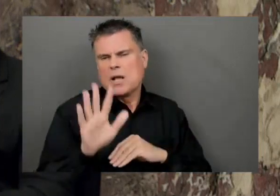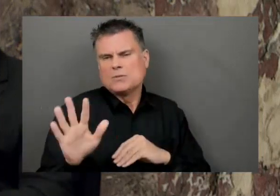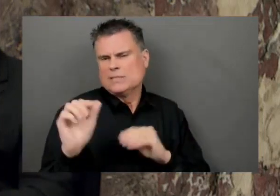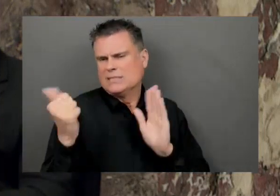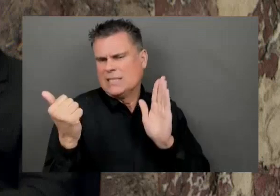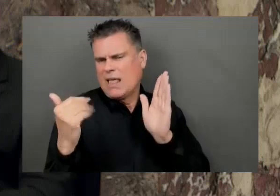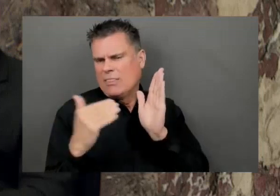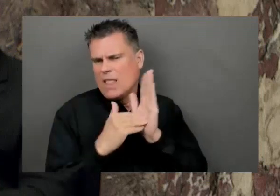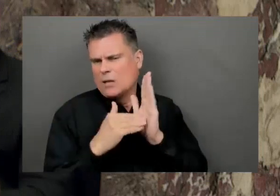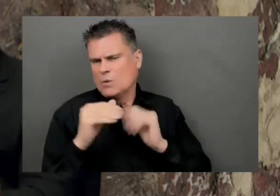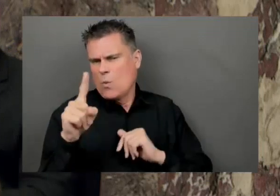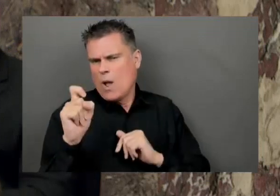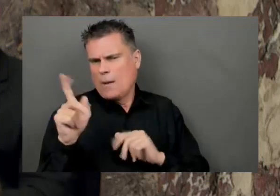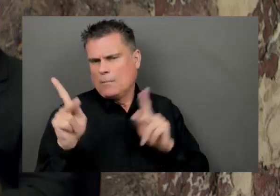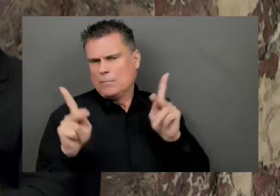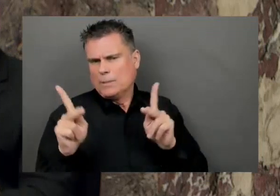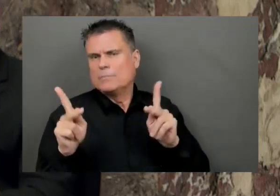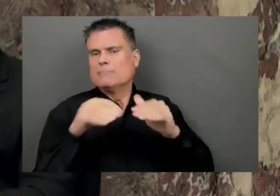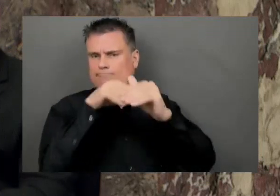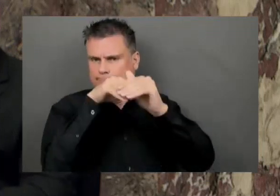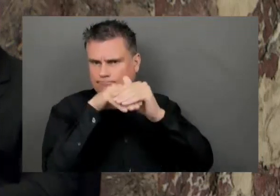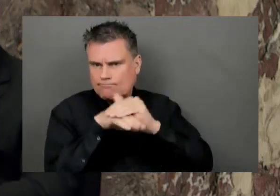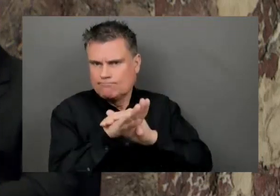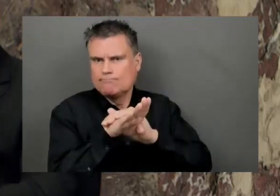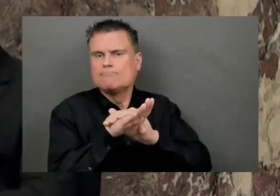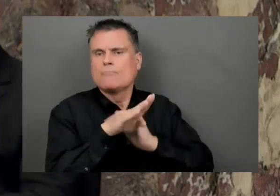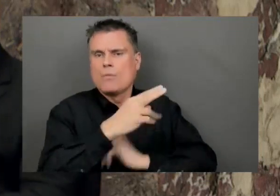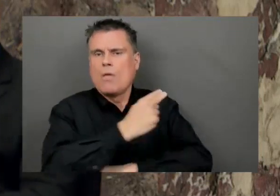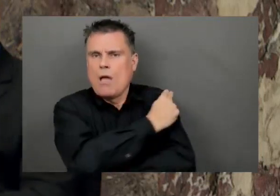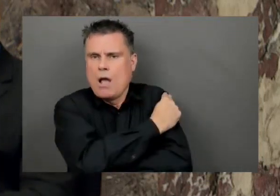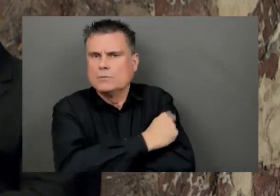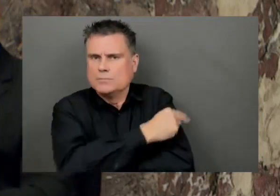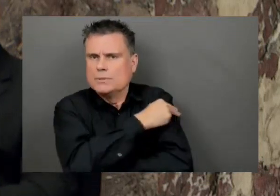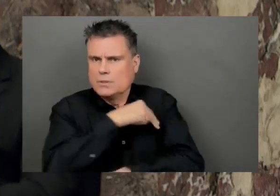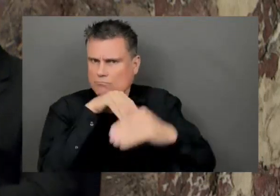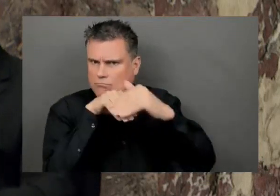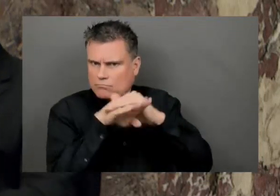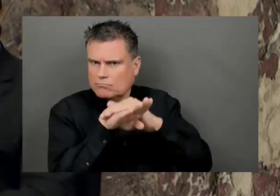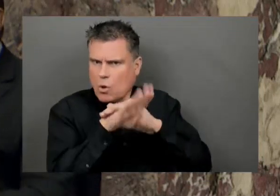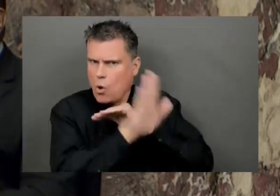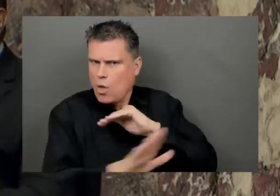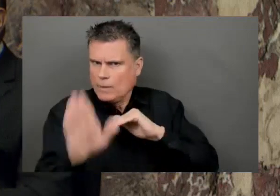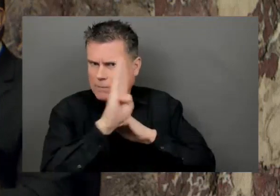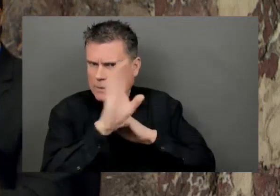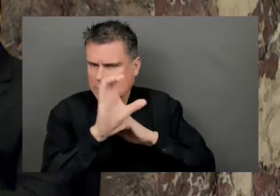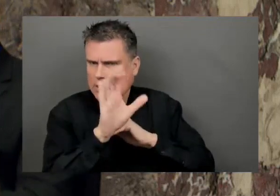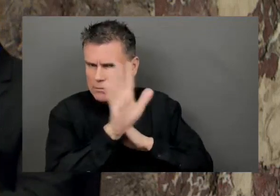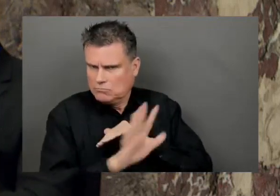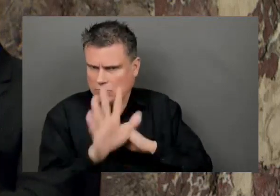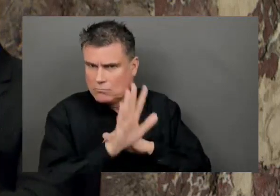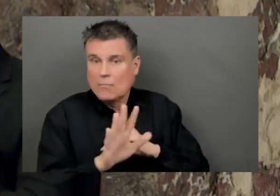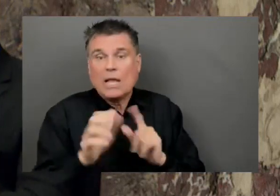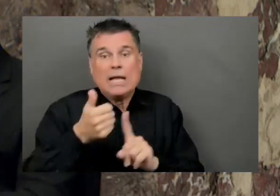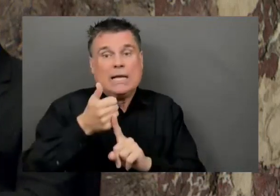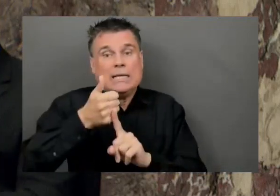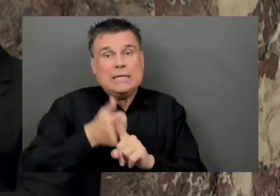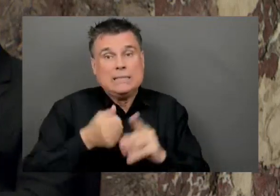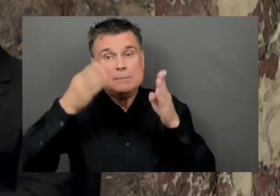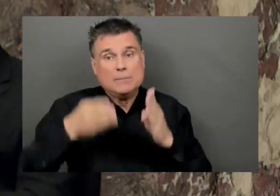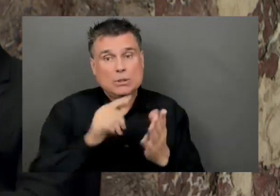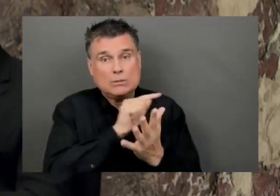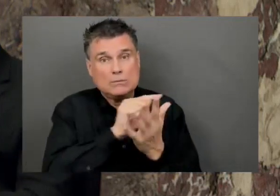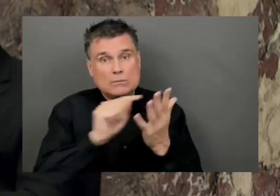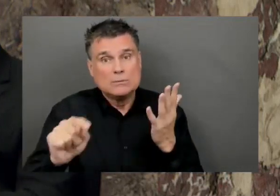across BC. They bring with them, often, very significant challenges. But whether they are people